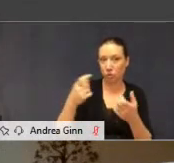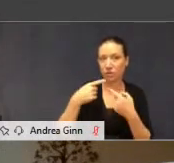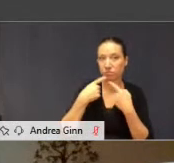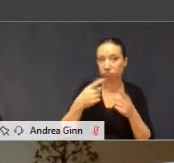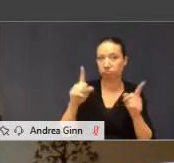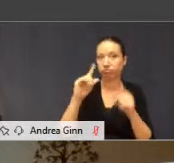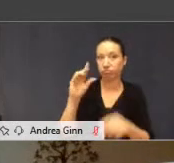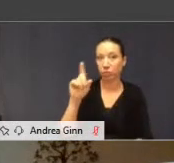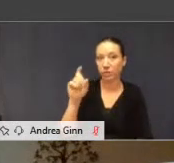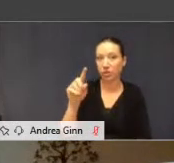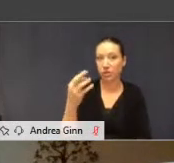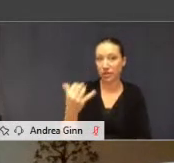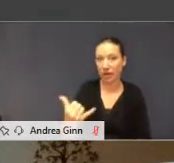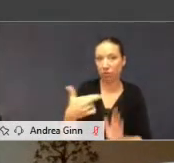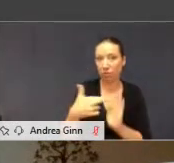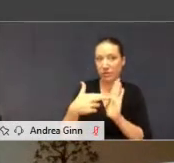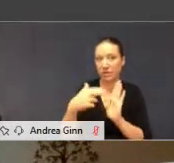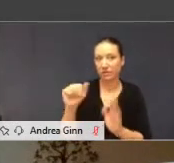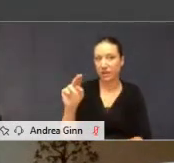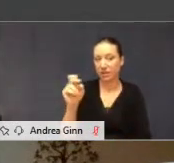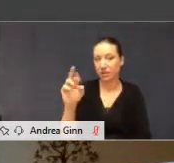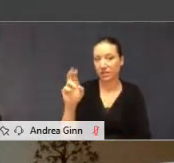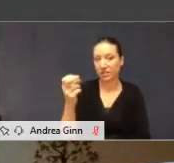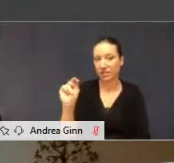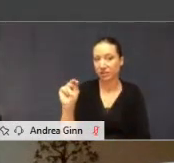panelists, Representative Anderson?